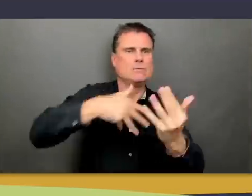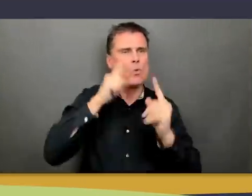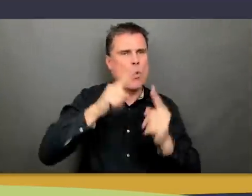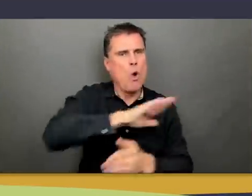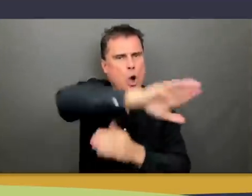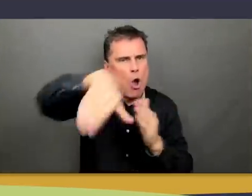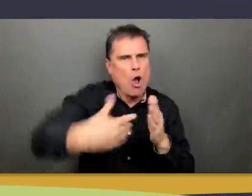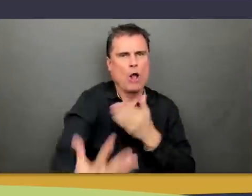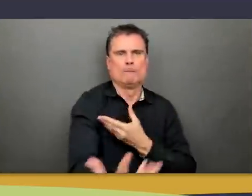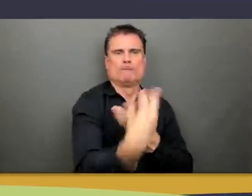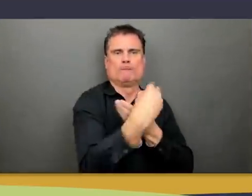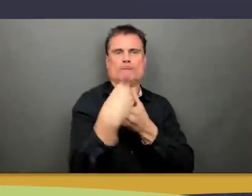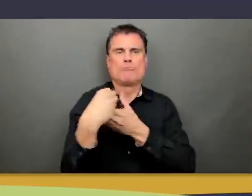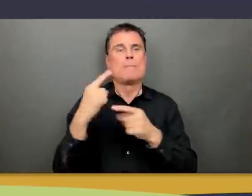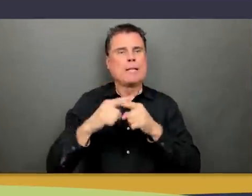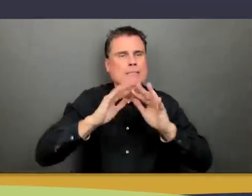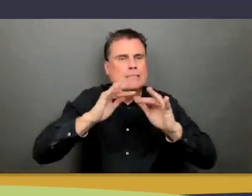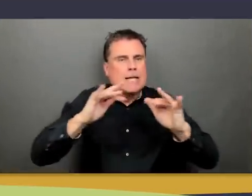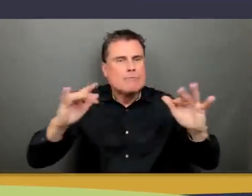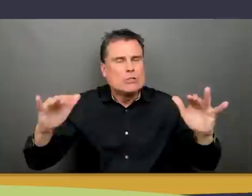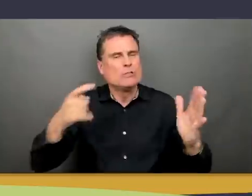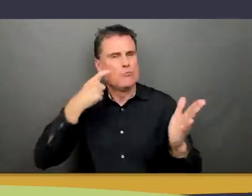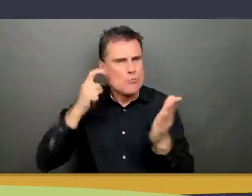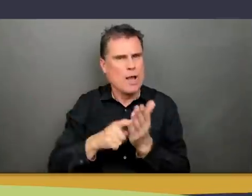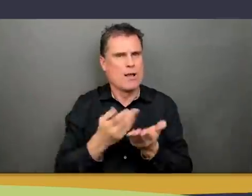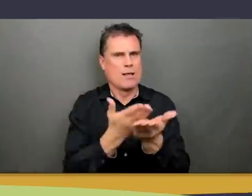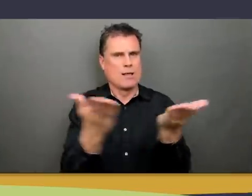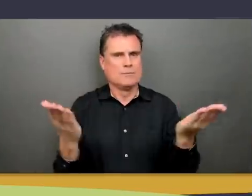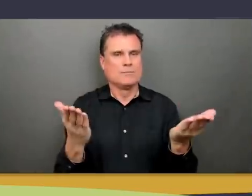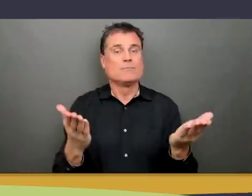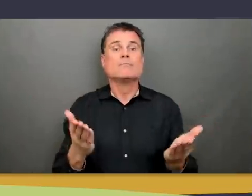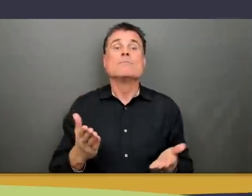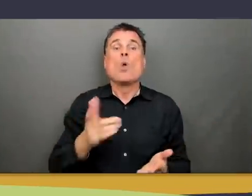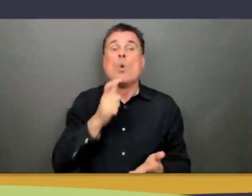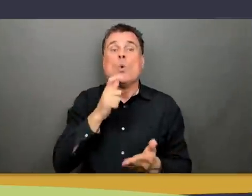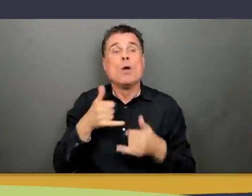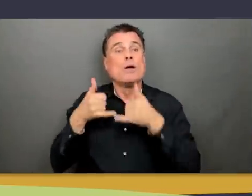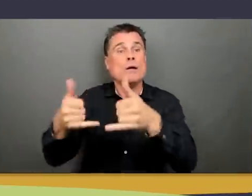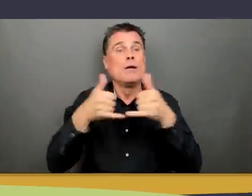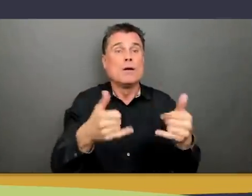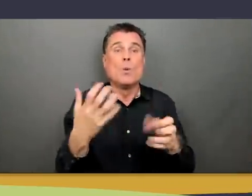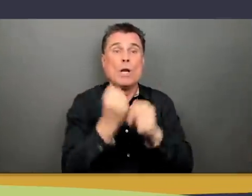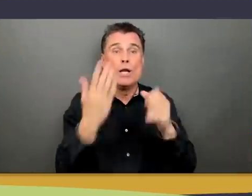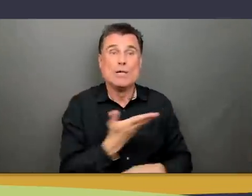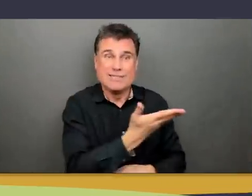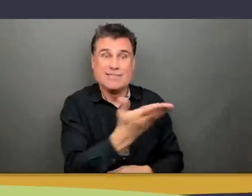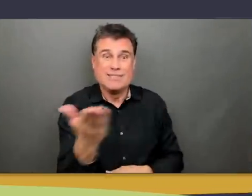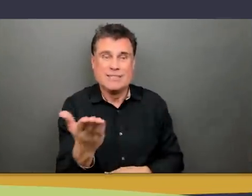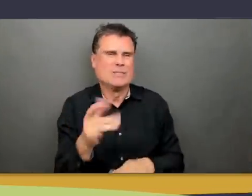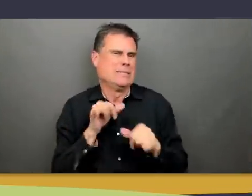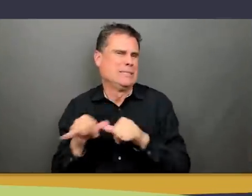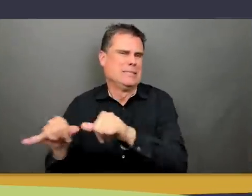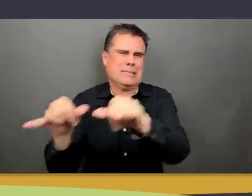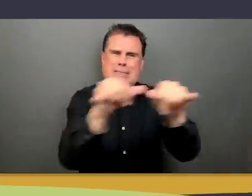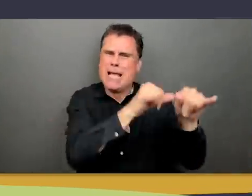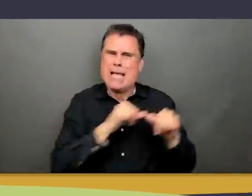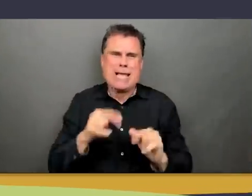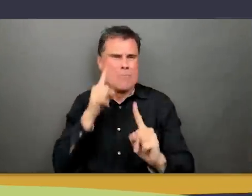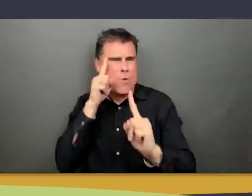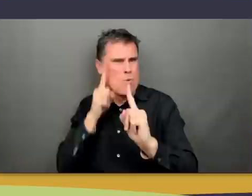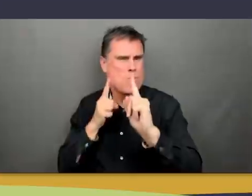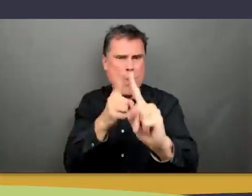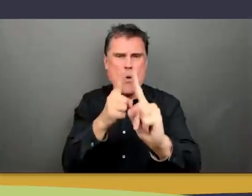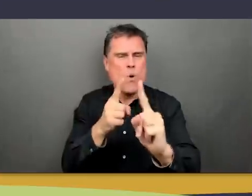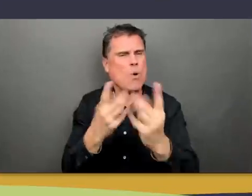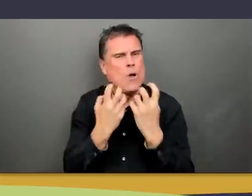best potential of everyone who has the blessing of living in this great place, the place of Indigenous people since time immemorial,